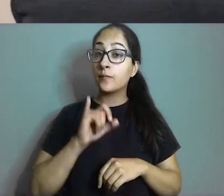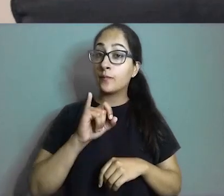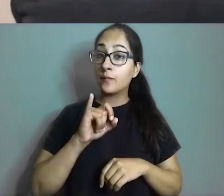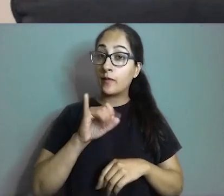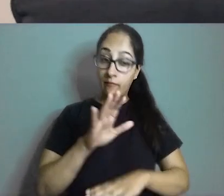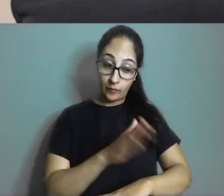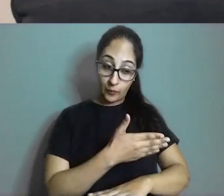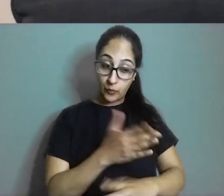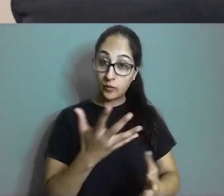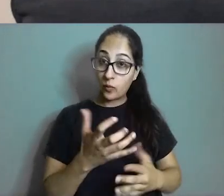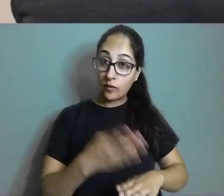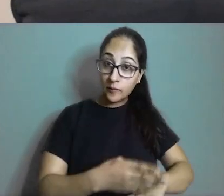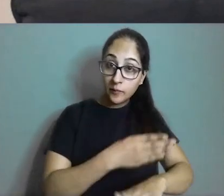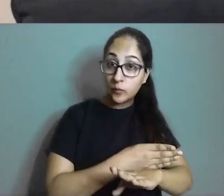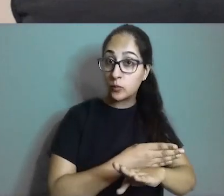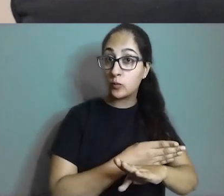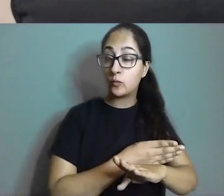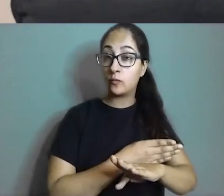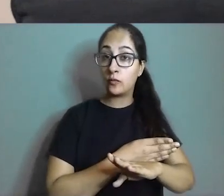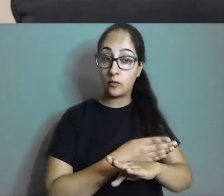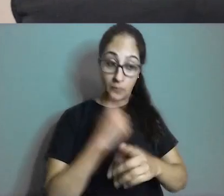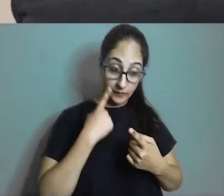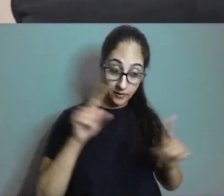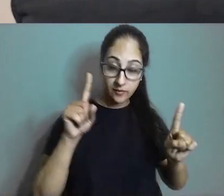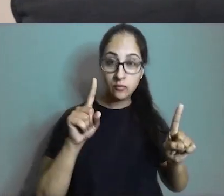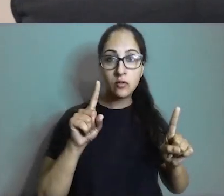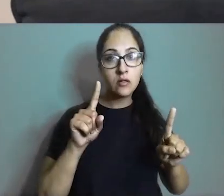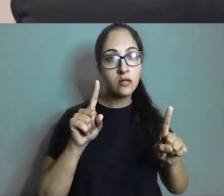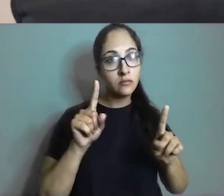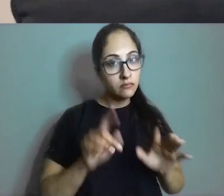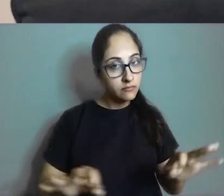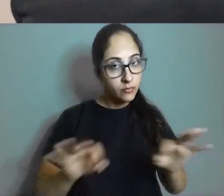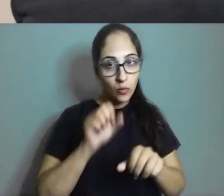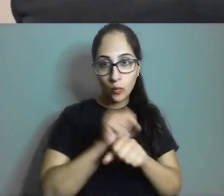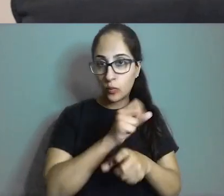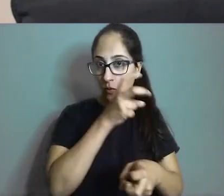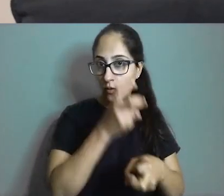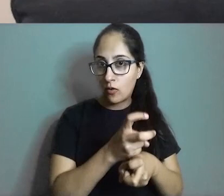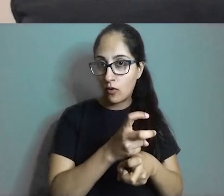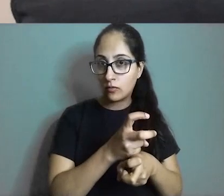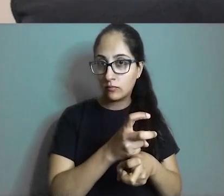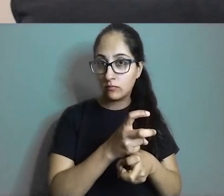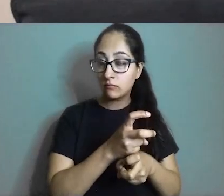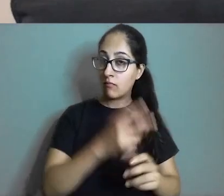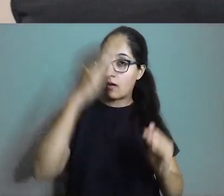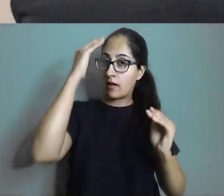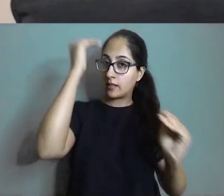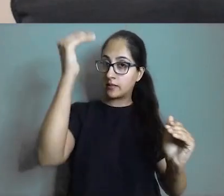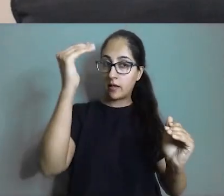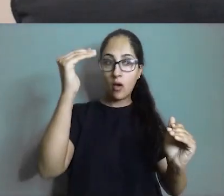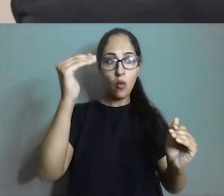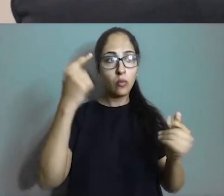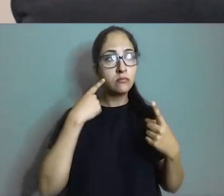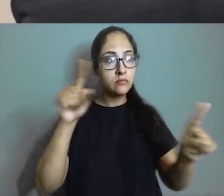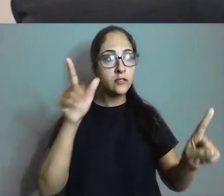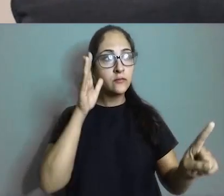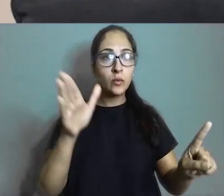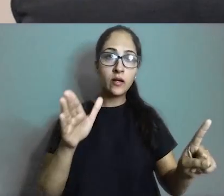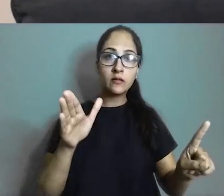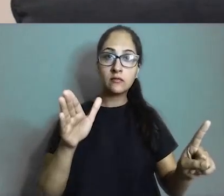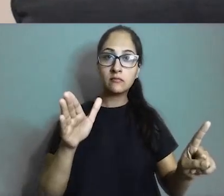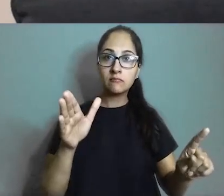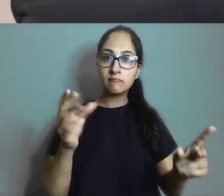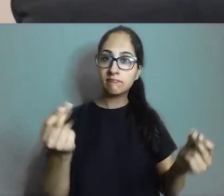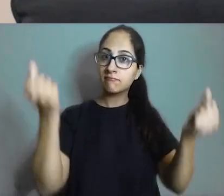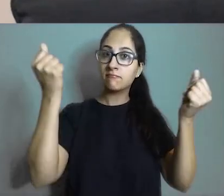Playing an instrument is like anything in life. So, if you want to get better at it and you want to have success at it,